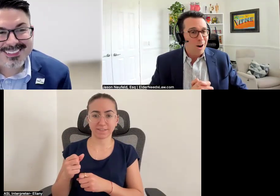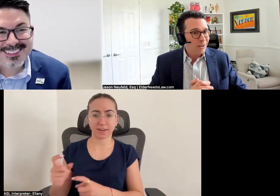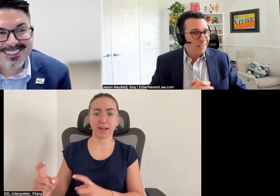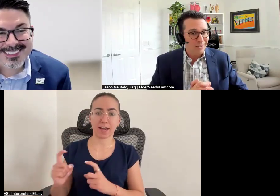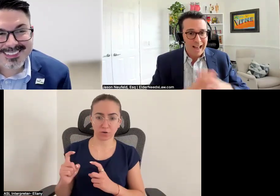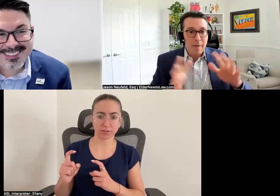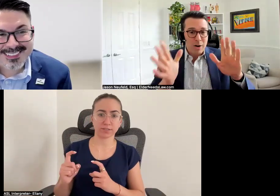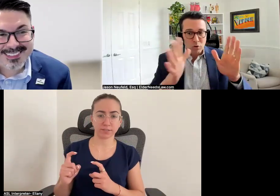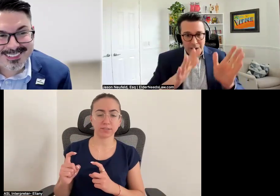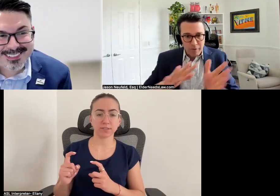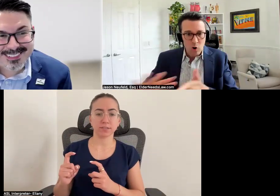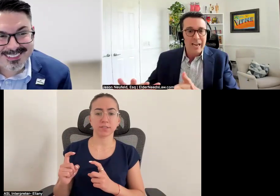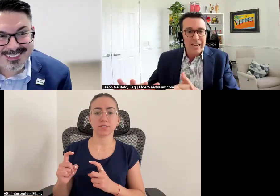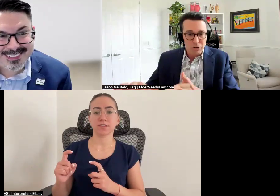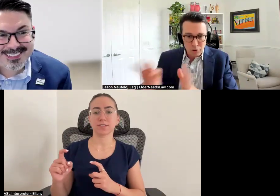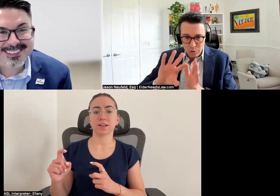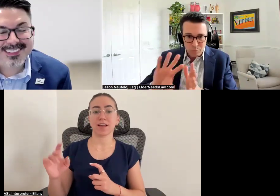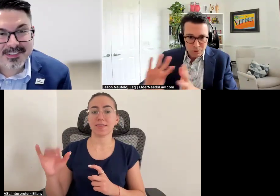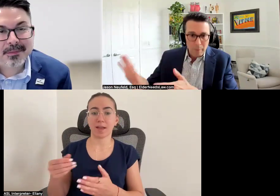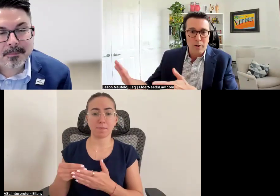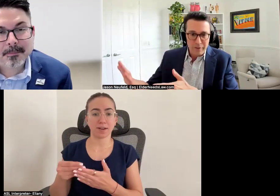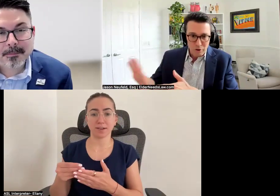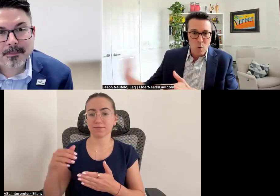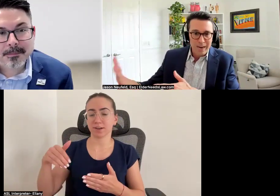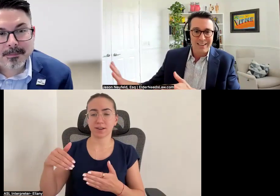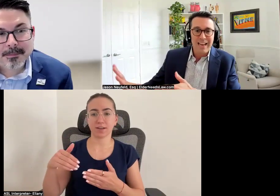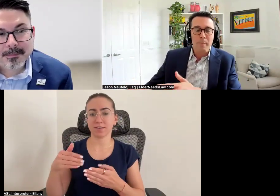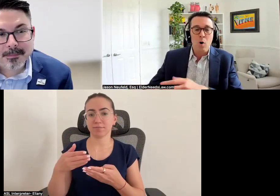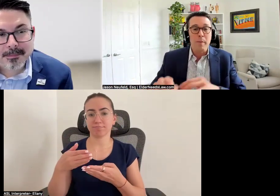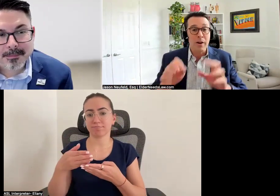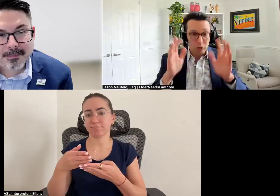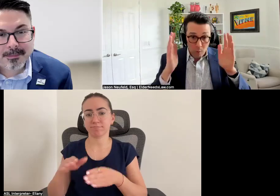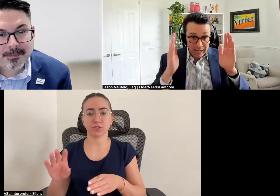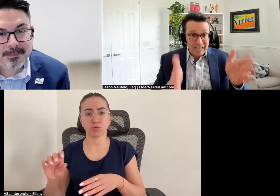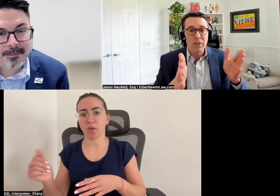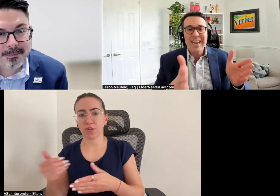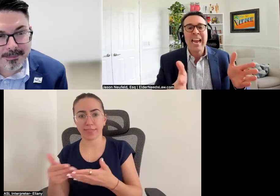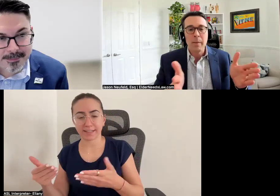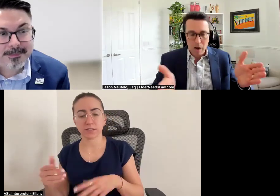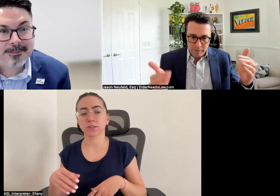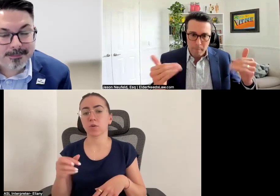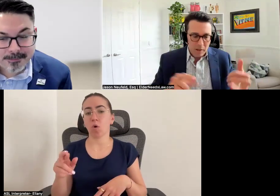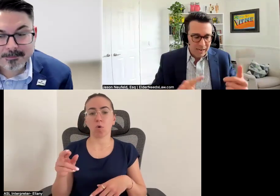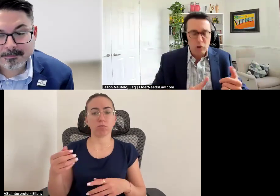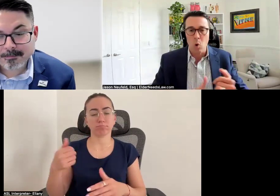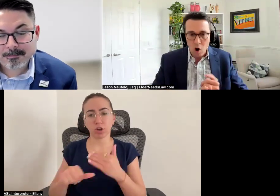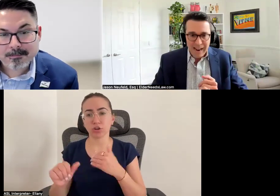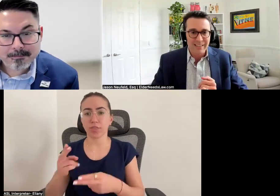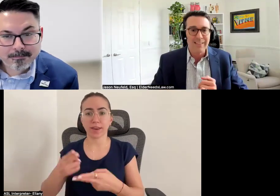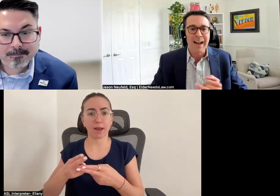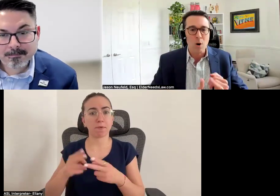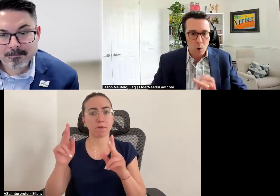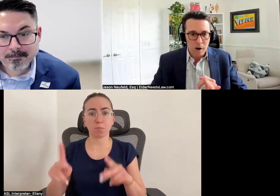that inheritance has not been diverted into some other vehicle. We'll get into that in a moment. But if it's going into the name of the individual